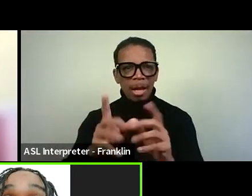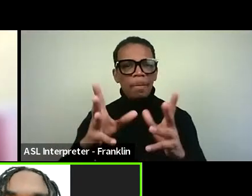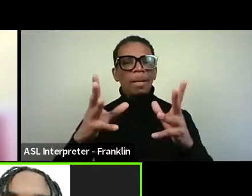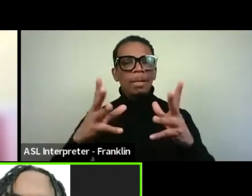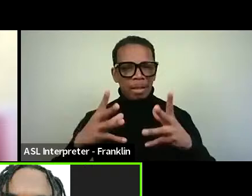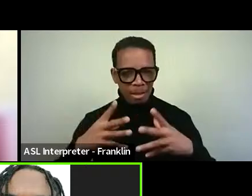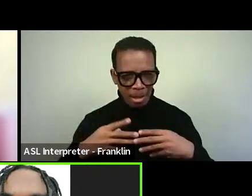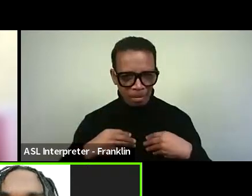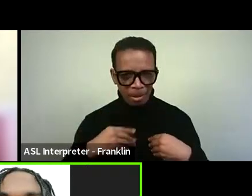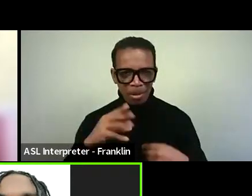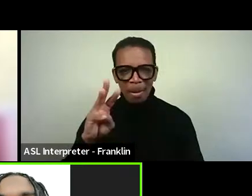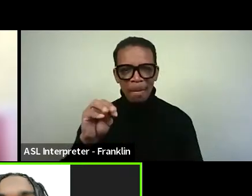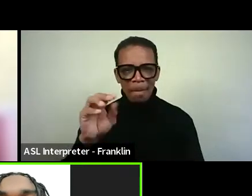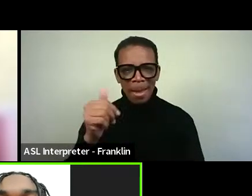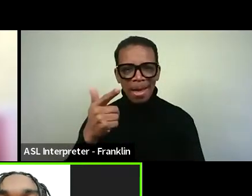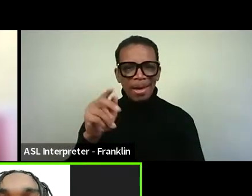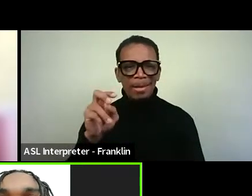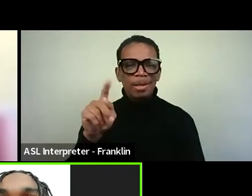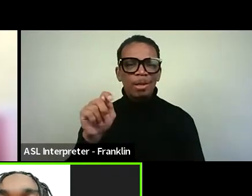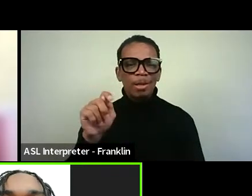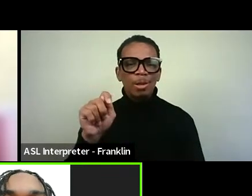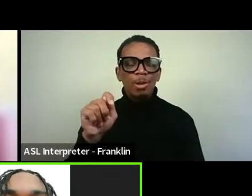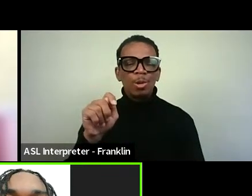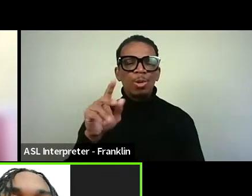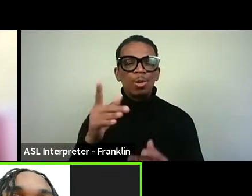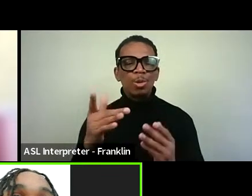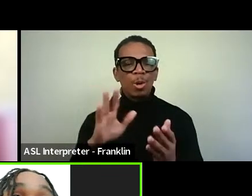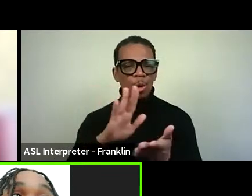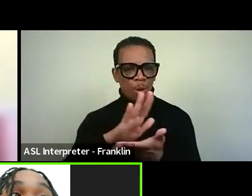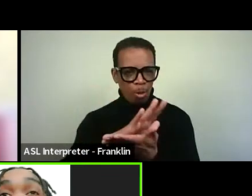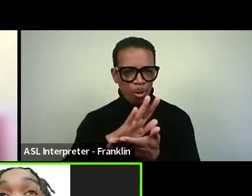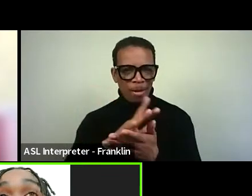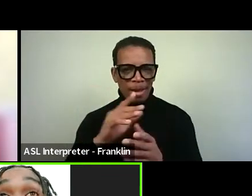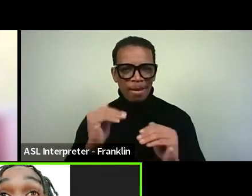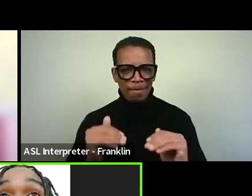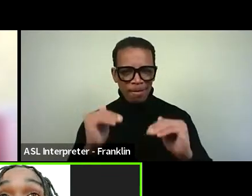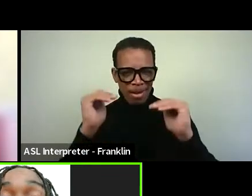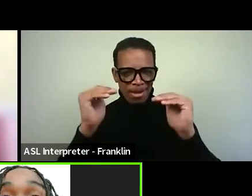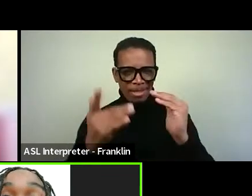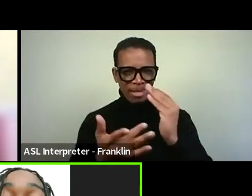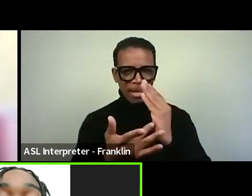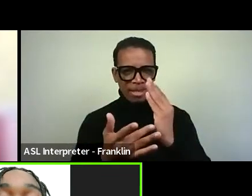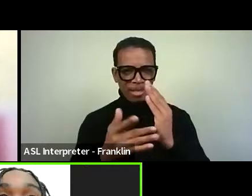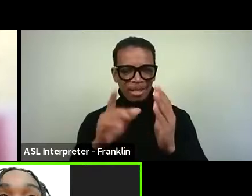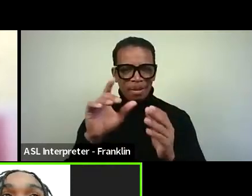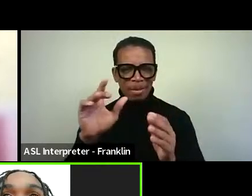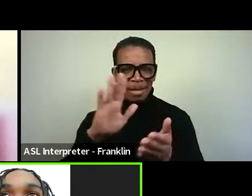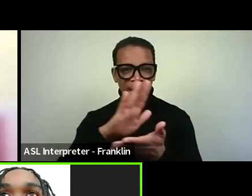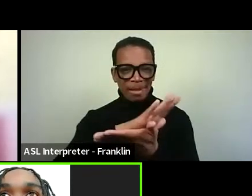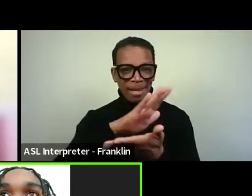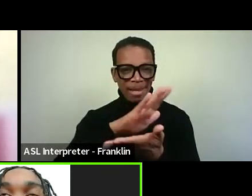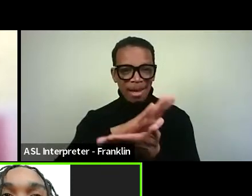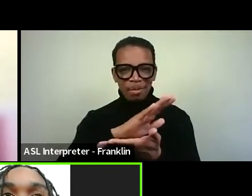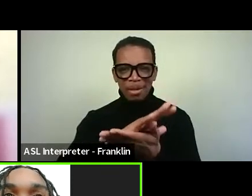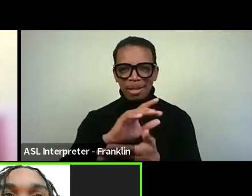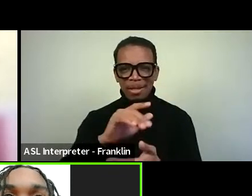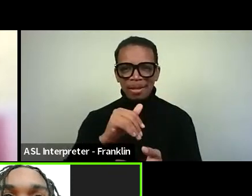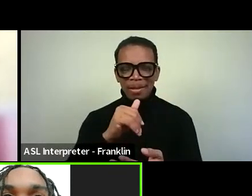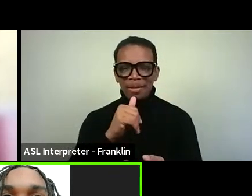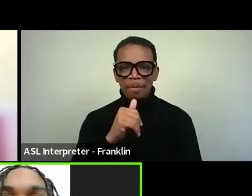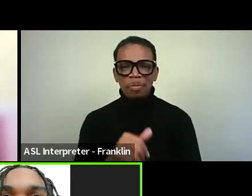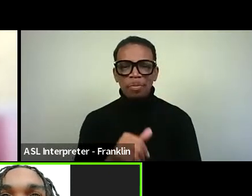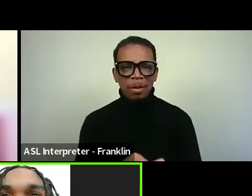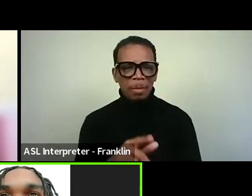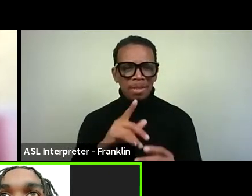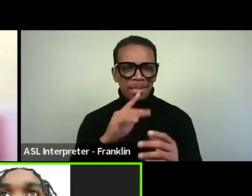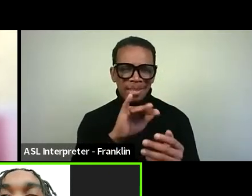the name of Advanced Technologies Academy, where ironically is in the same community as mine, but it's